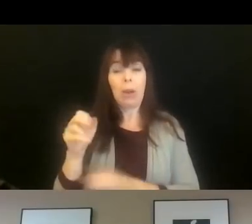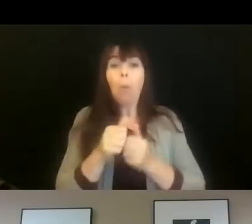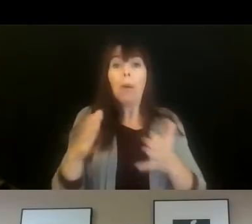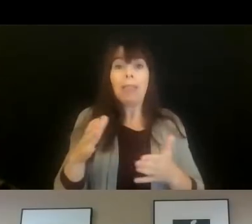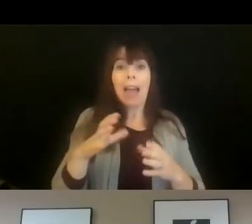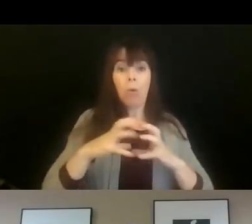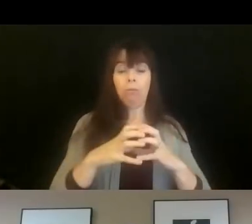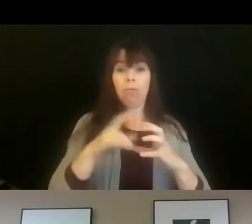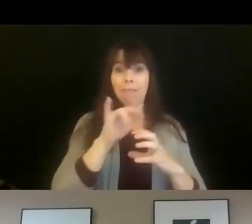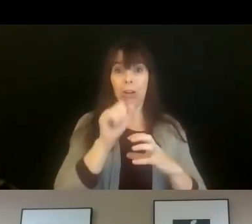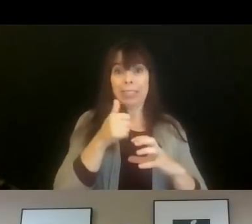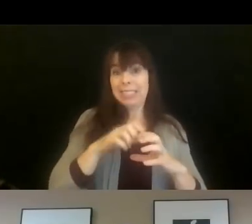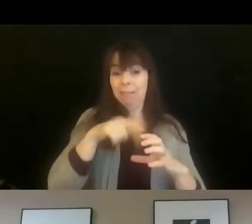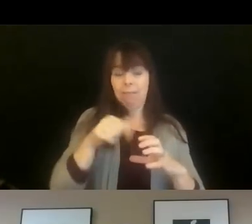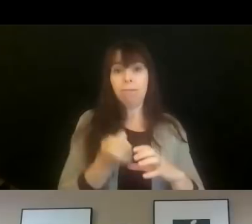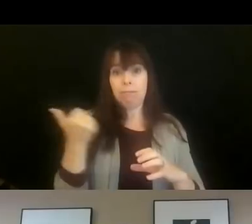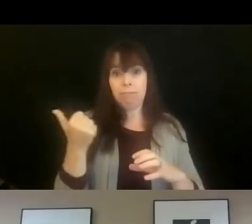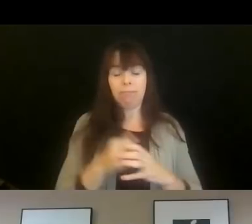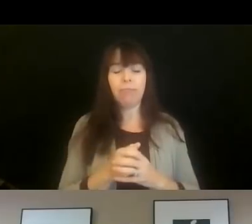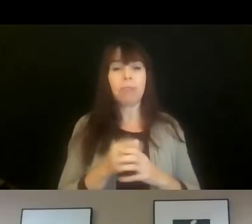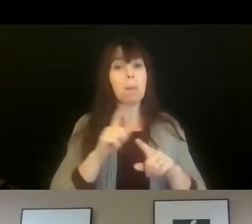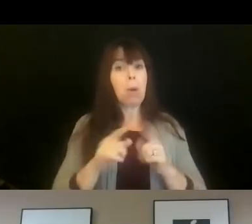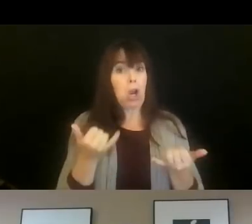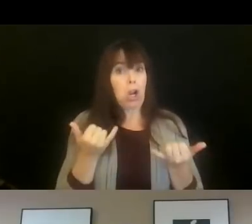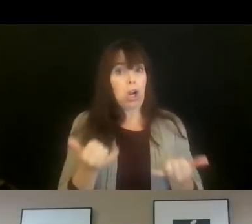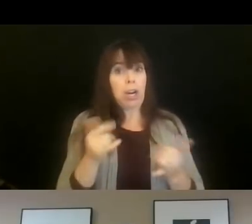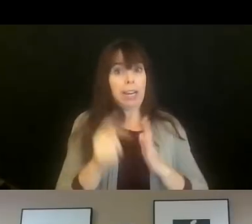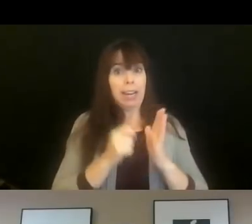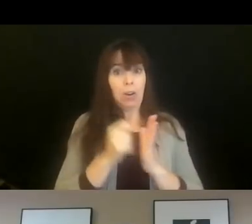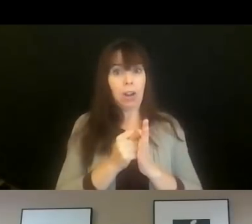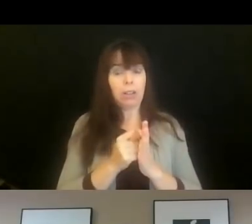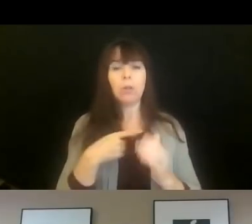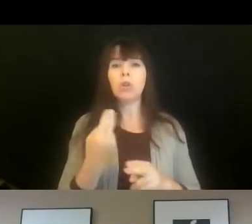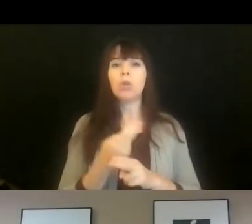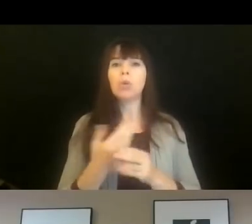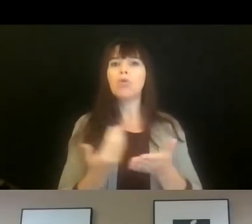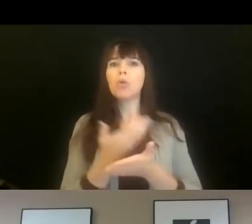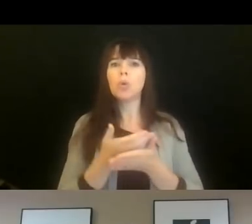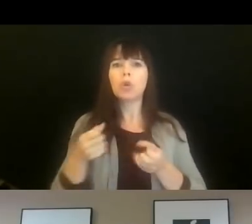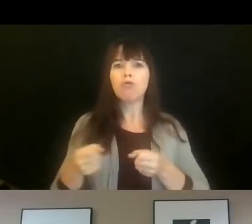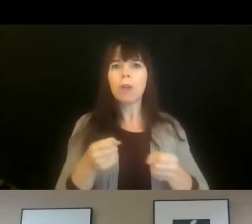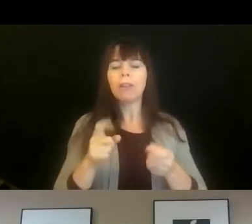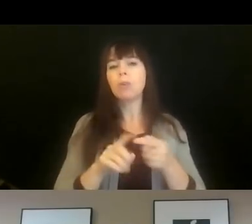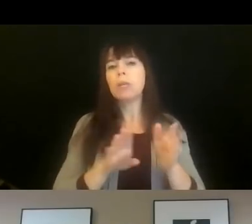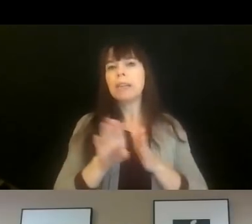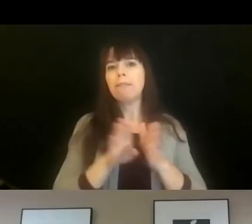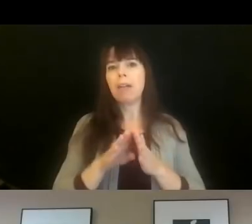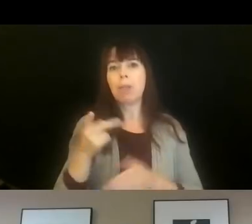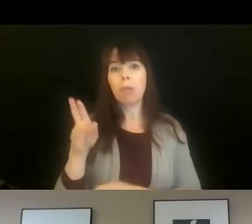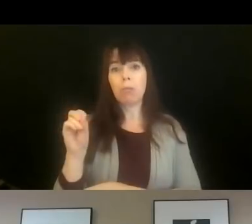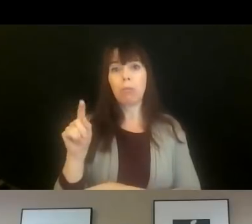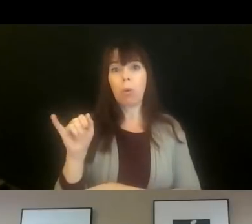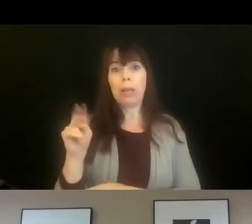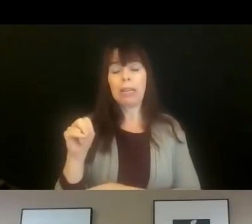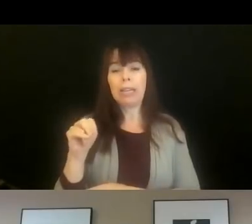itself. However, in the current era, we're using new strategies to develop the protein into